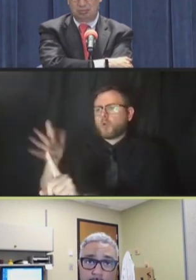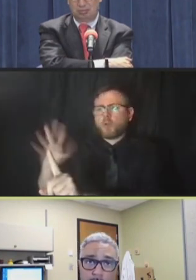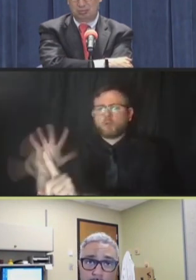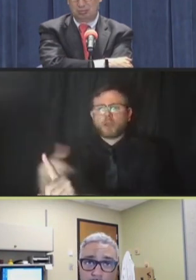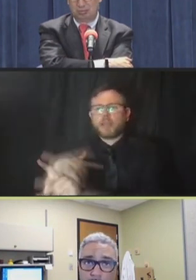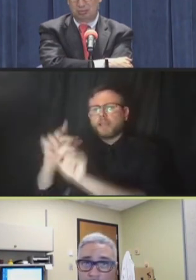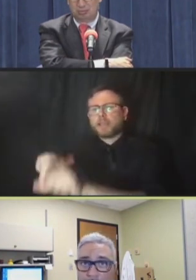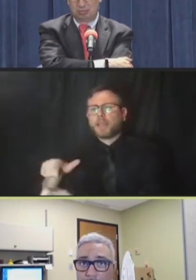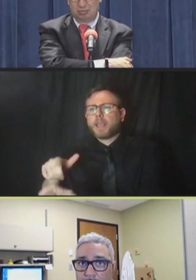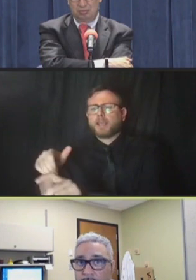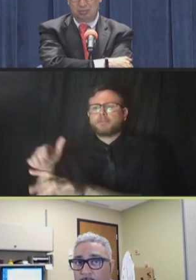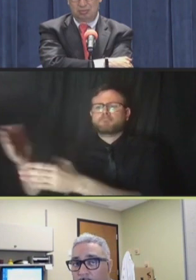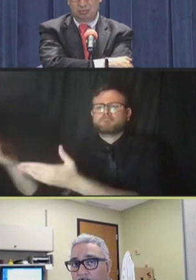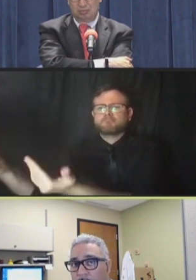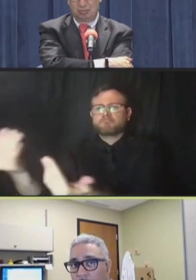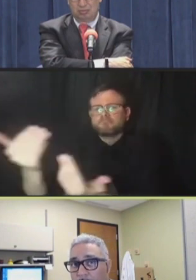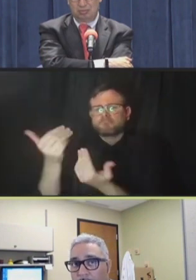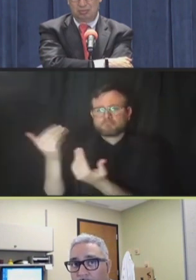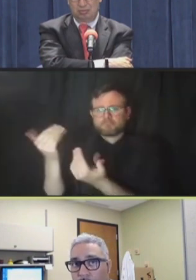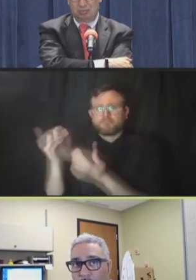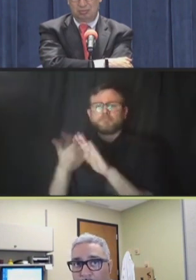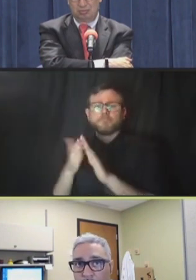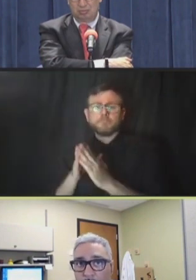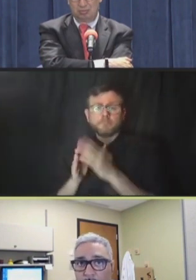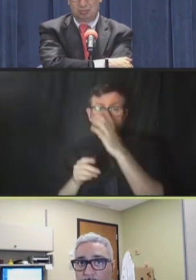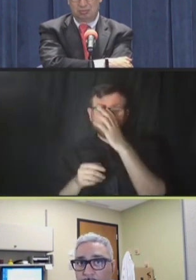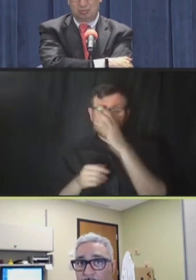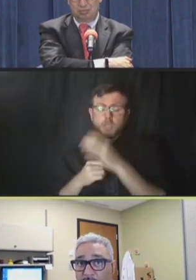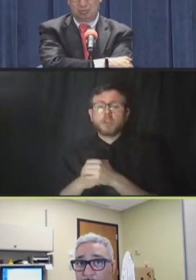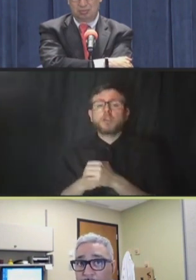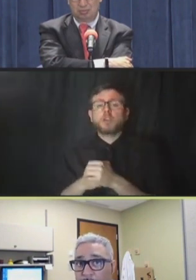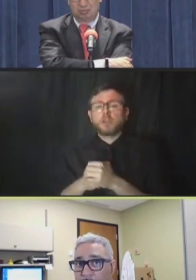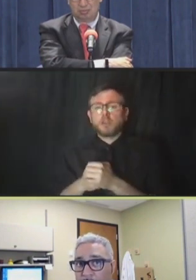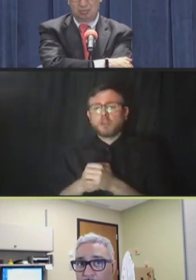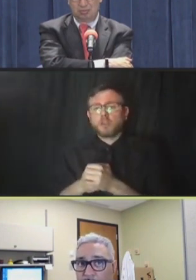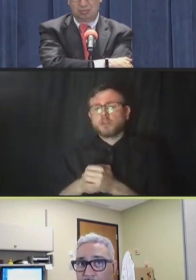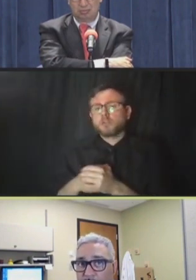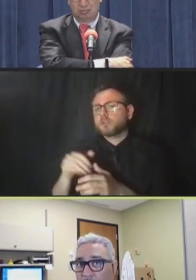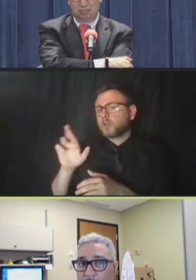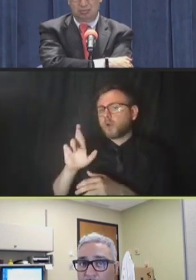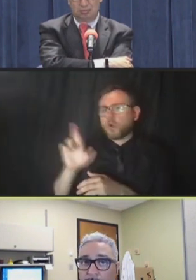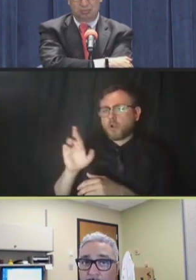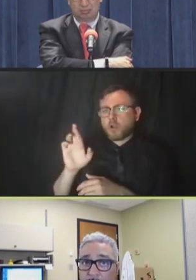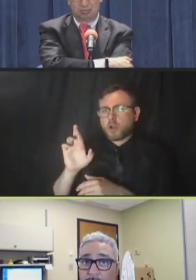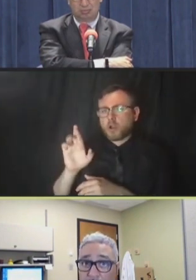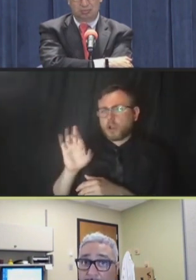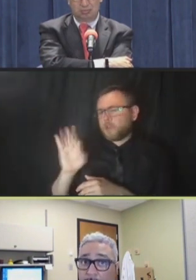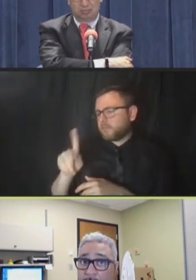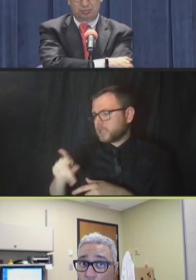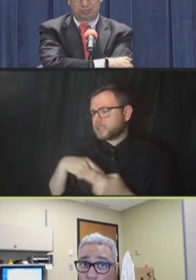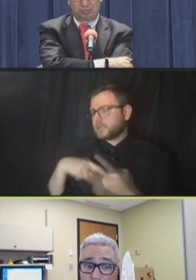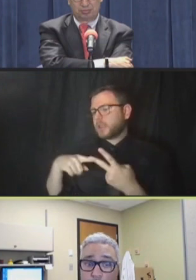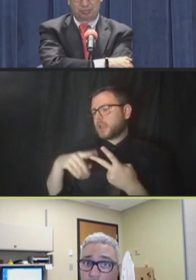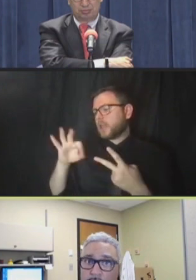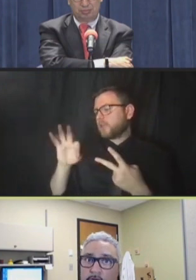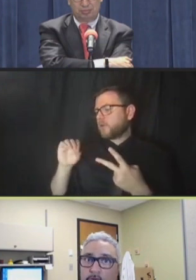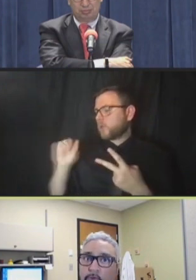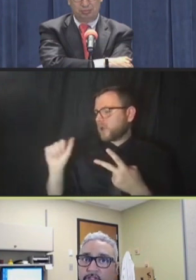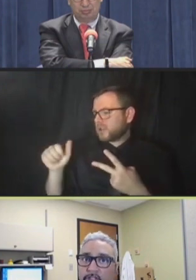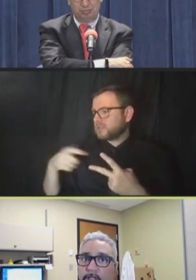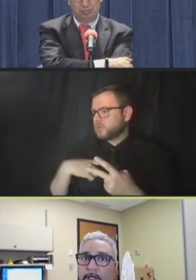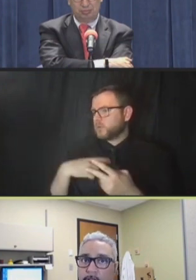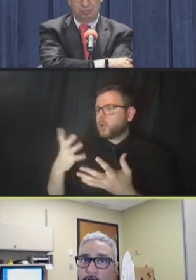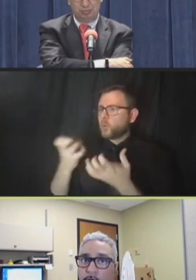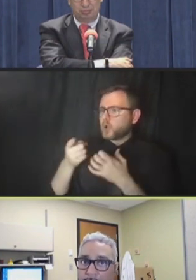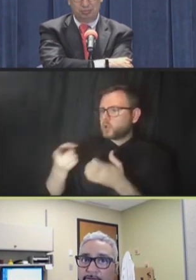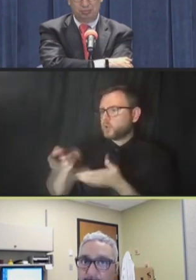encourage, NIH institutes, when they put out these RFPs and these FOAs, to say, that we want you to